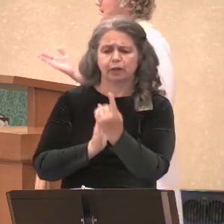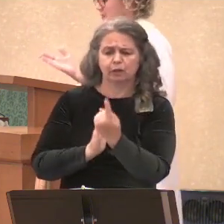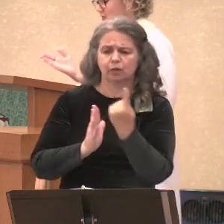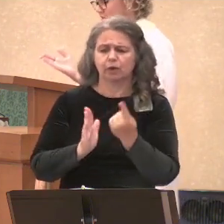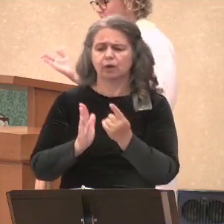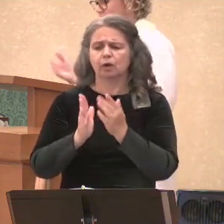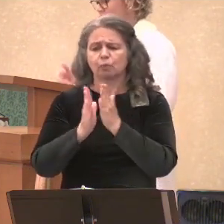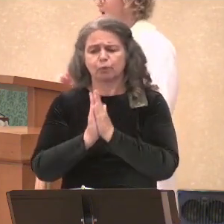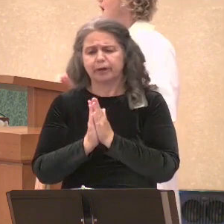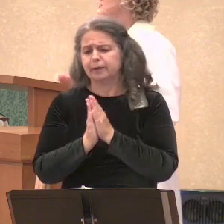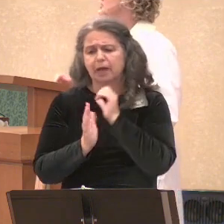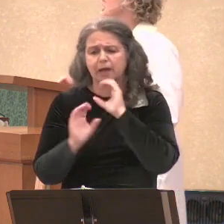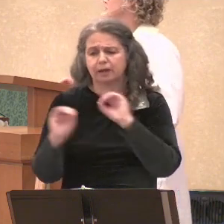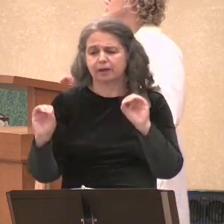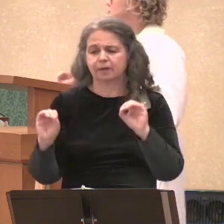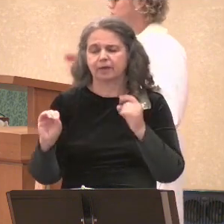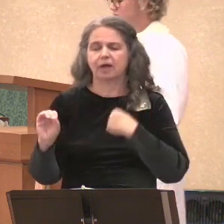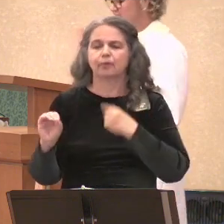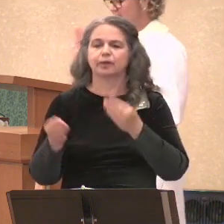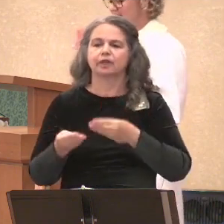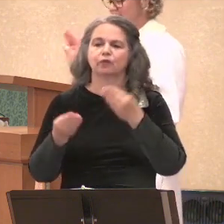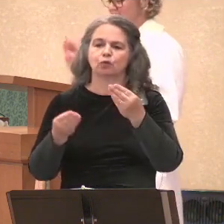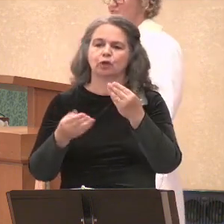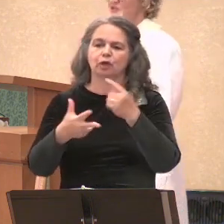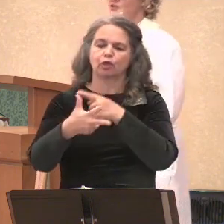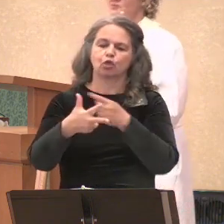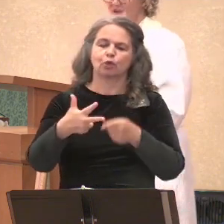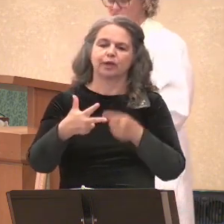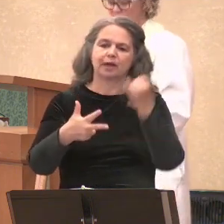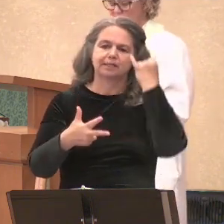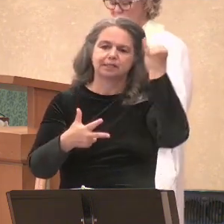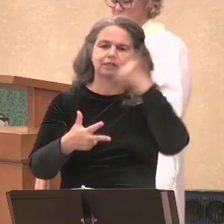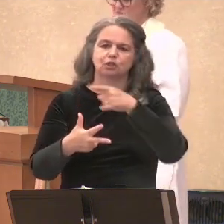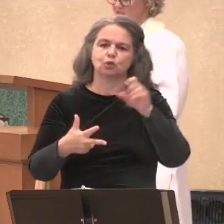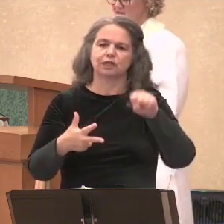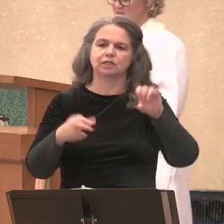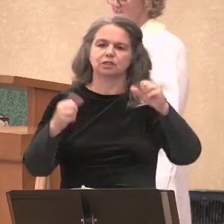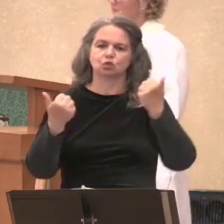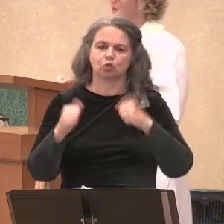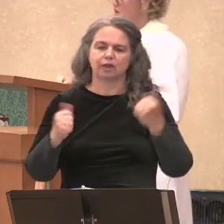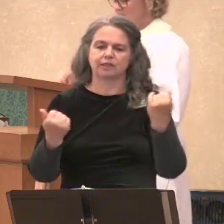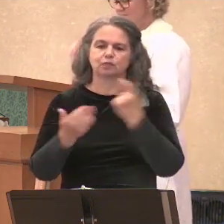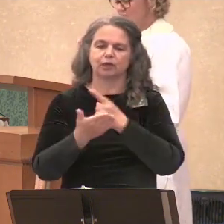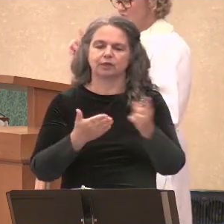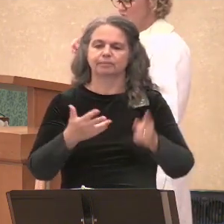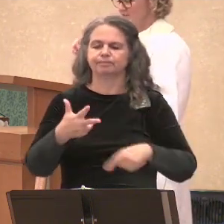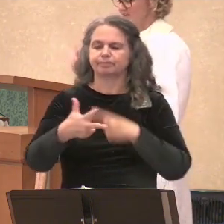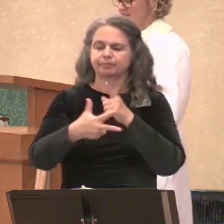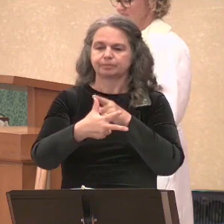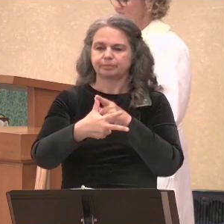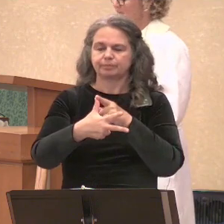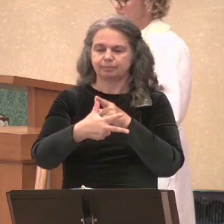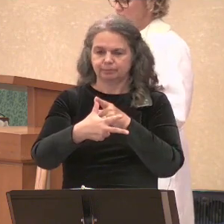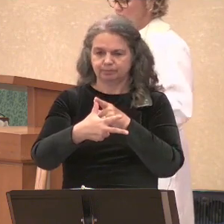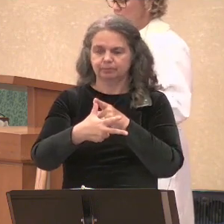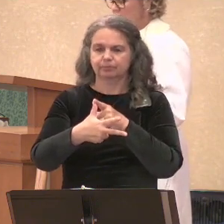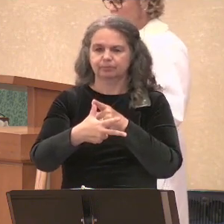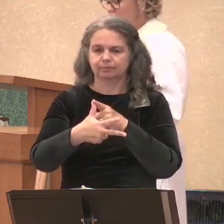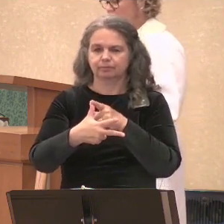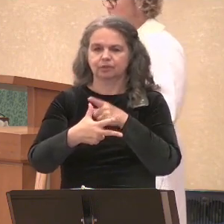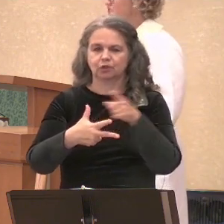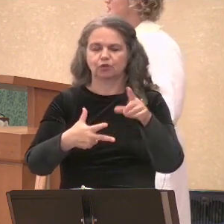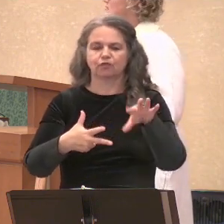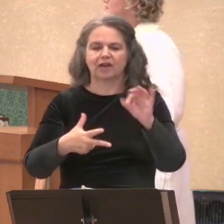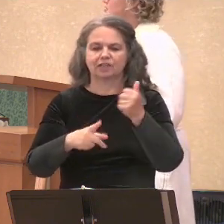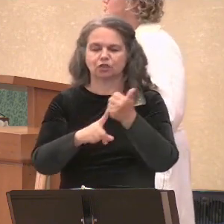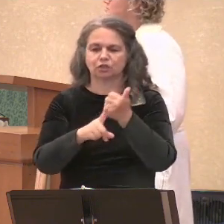maybe not at all, I'm going to give you three ideas that you might try this week. The first one is, when you